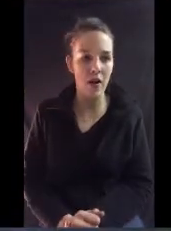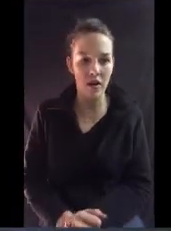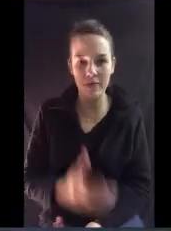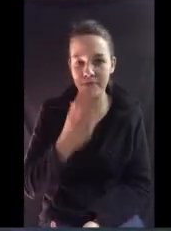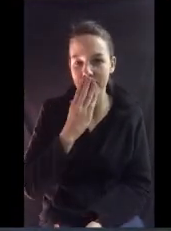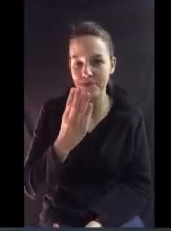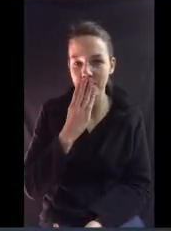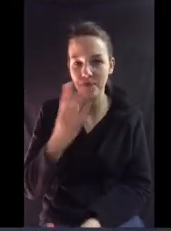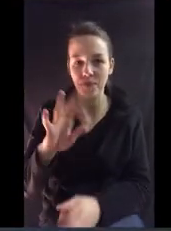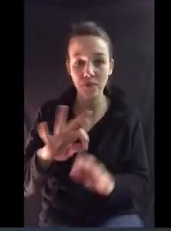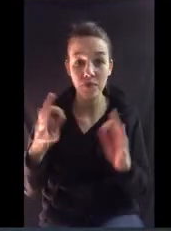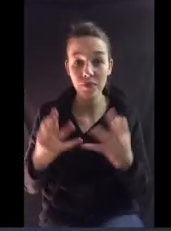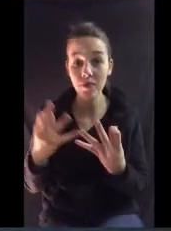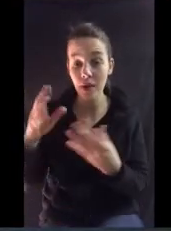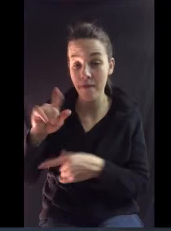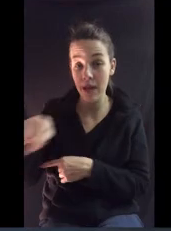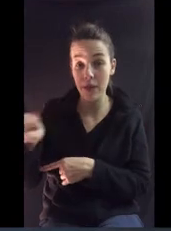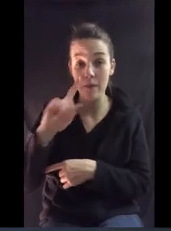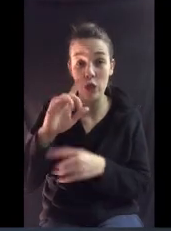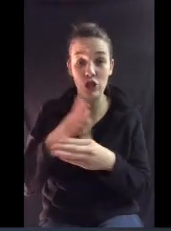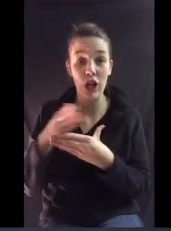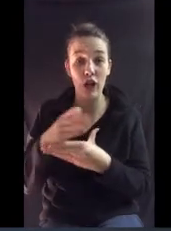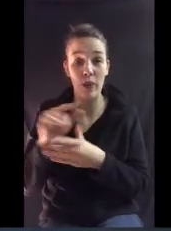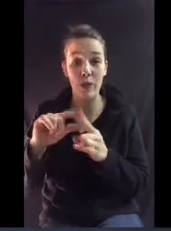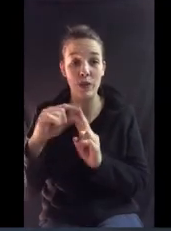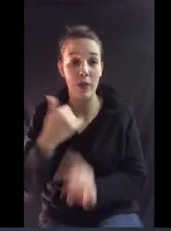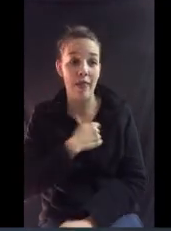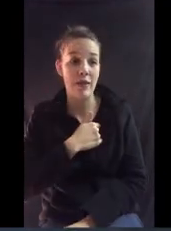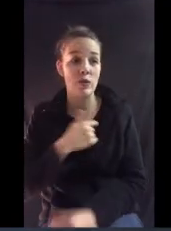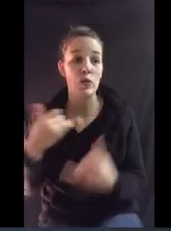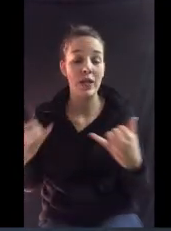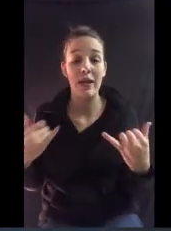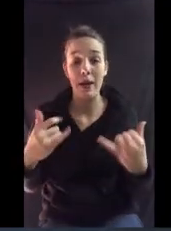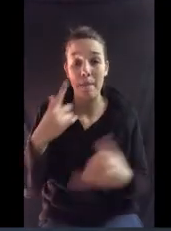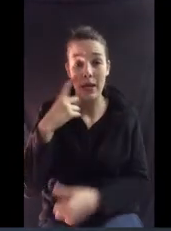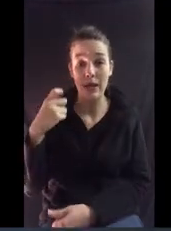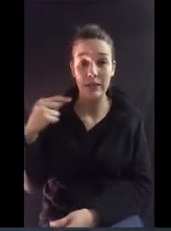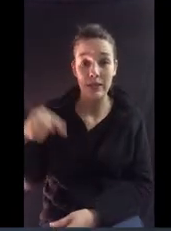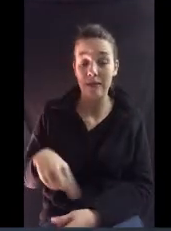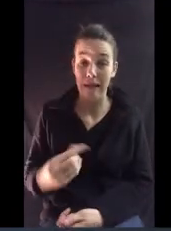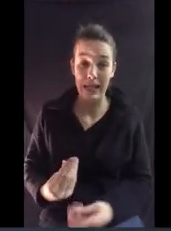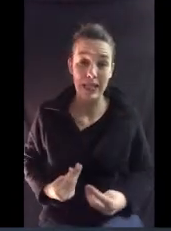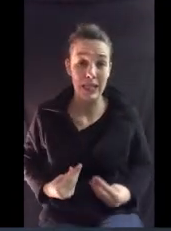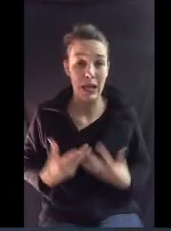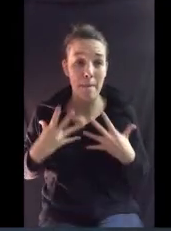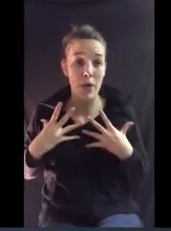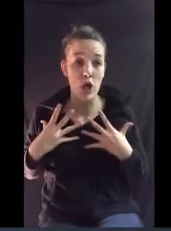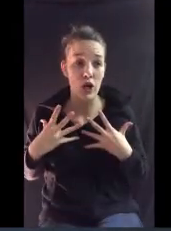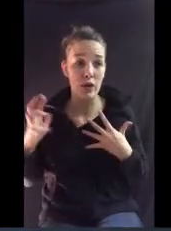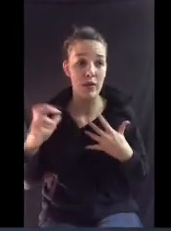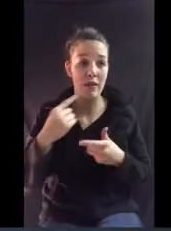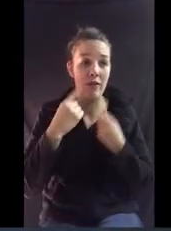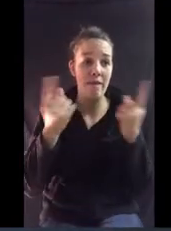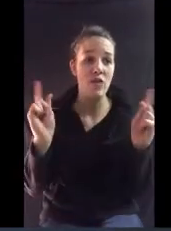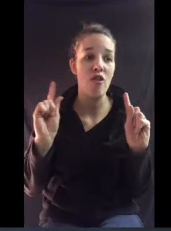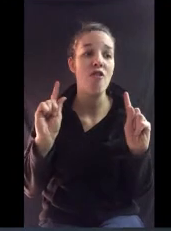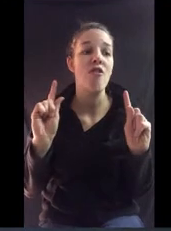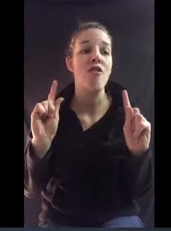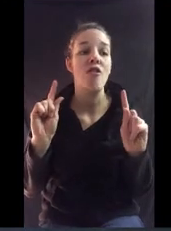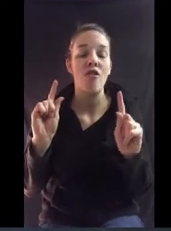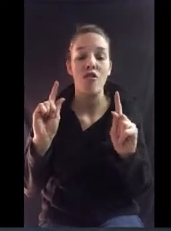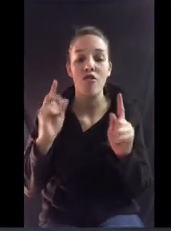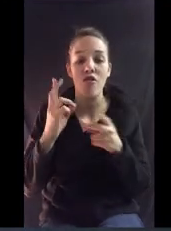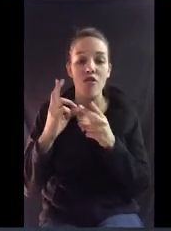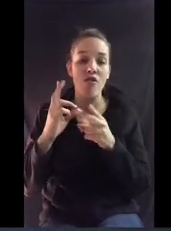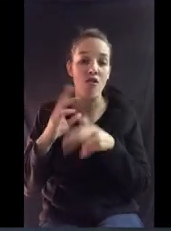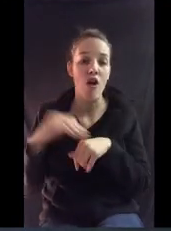And amen. We give thanks for the McLaurin family for sharing those words with us today, because it's an inspiring restatement of